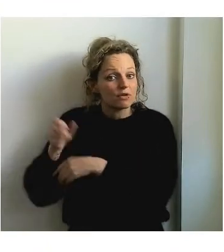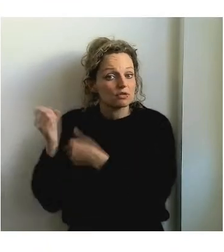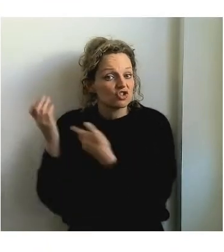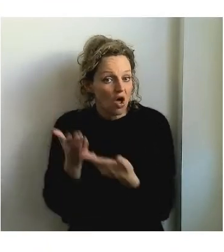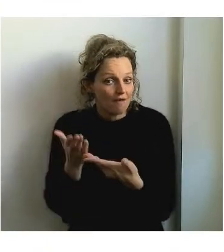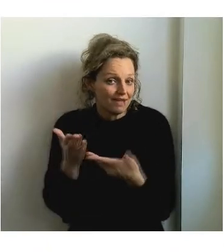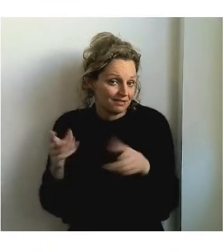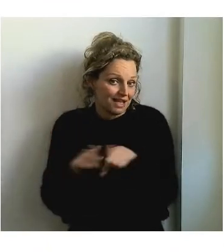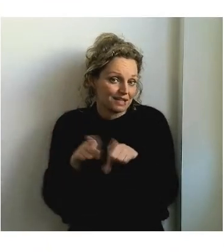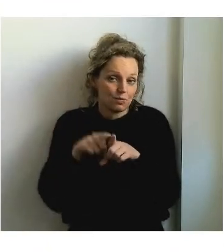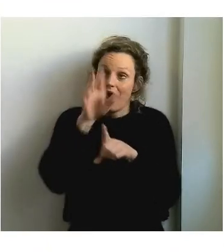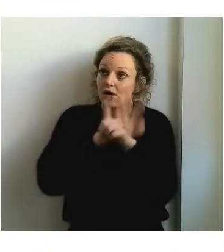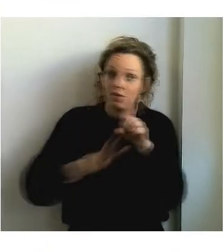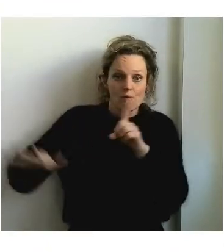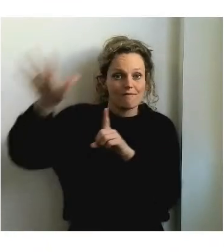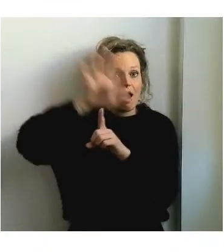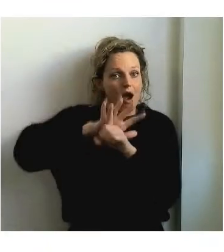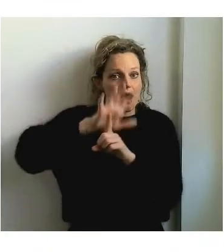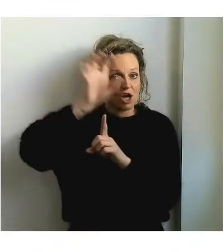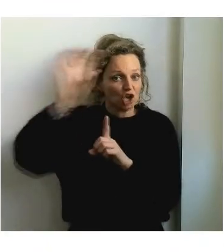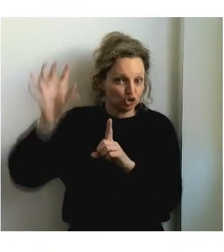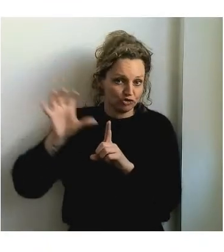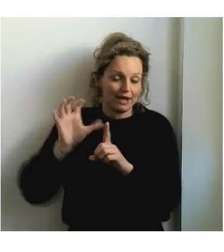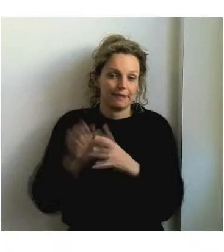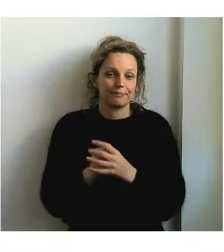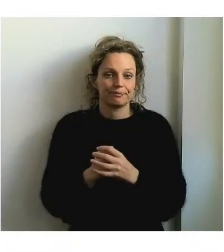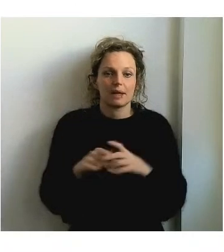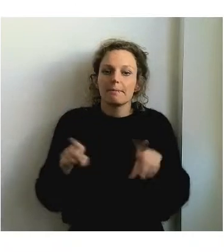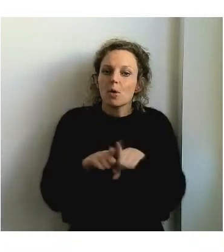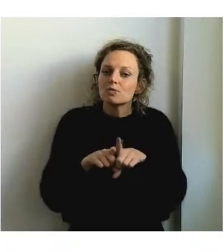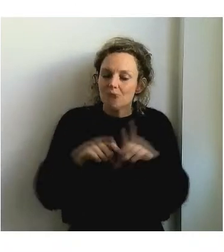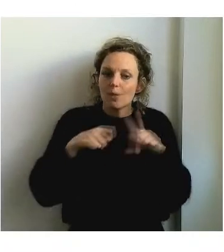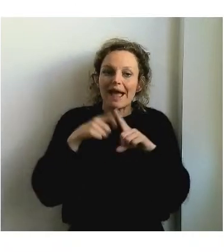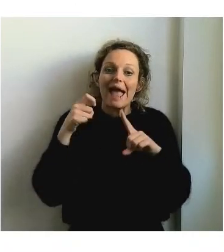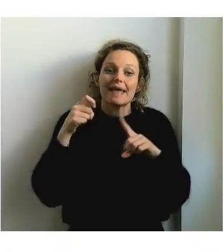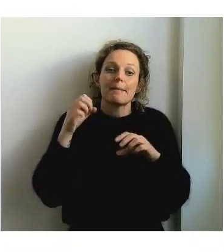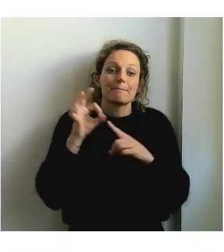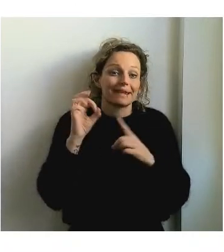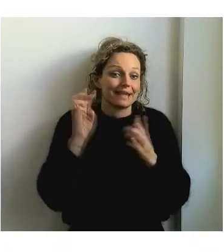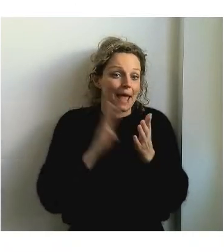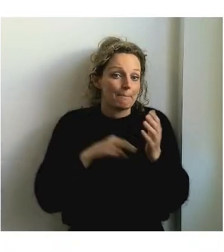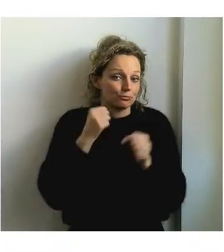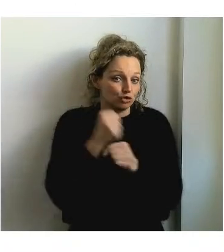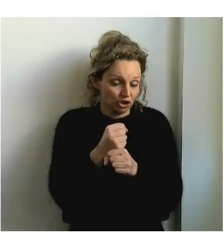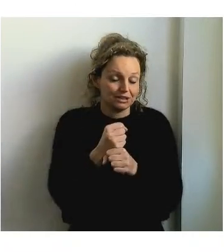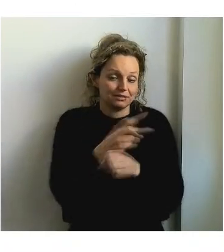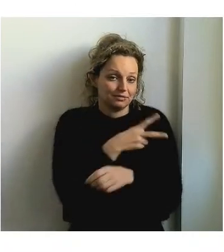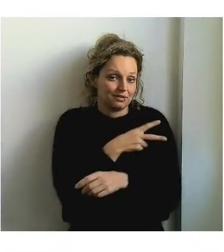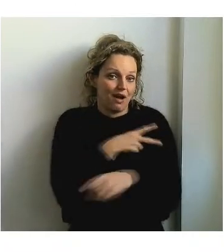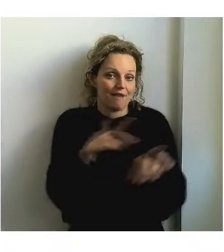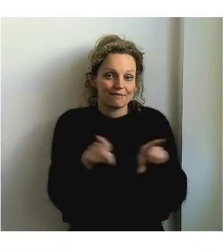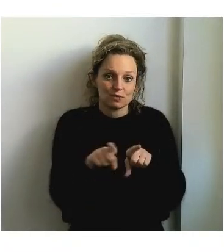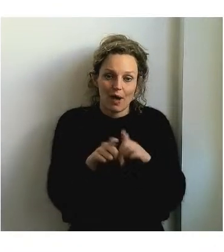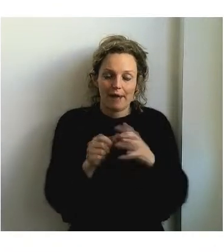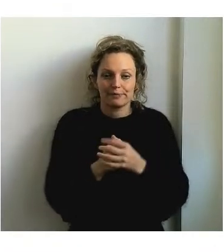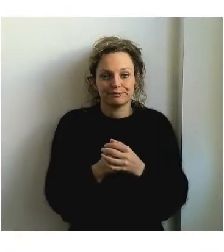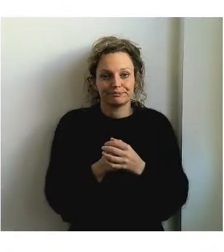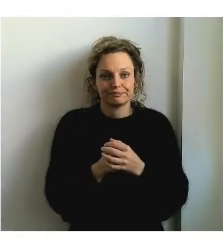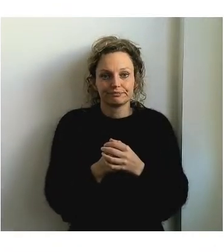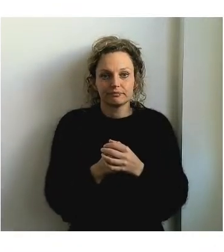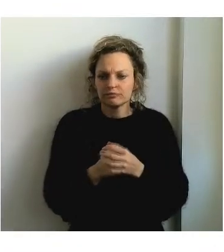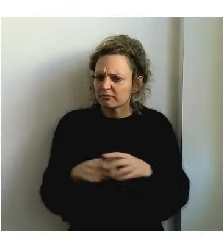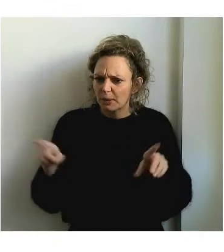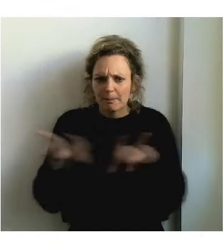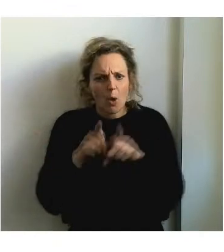also KPMG staff as well, and being able to share information around autism and neurodiversity, mental health